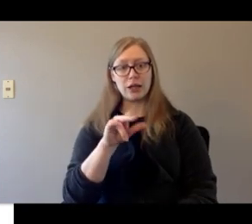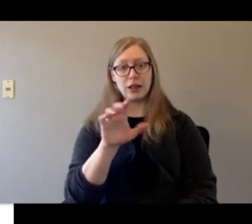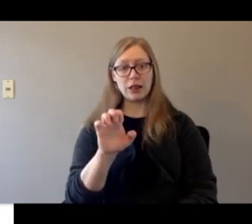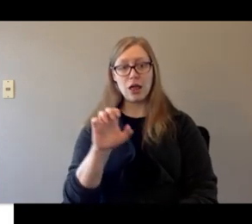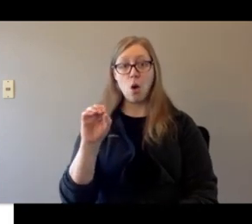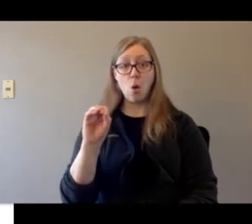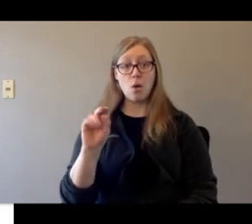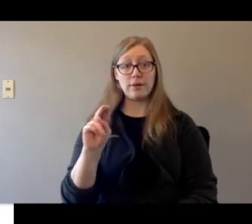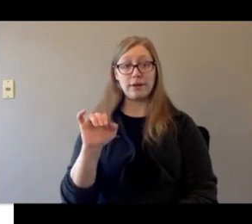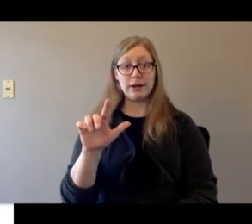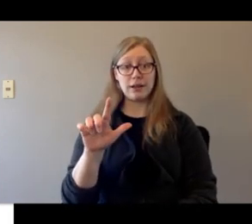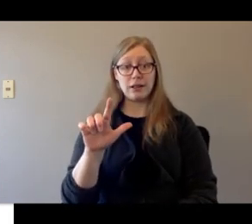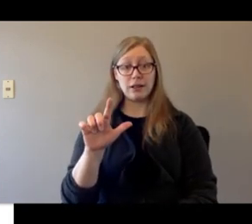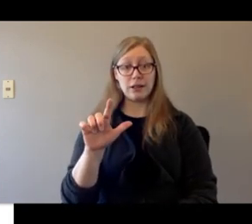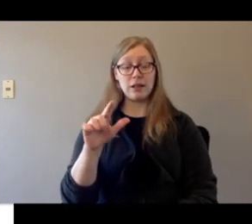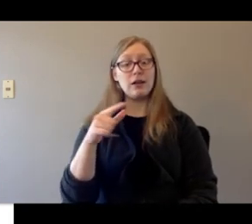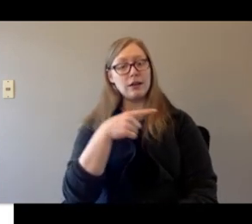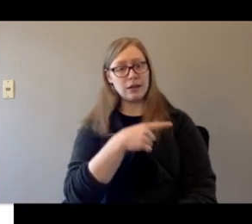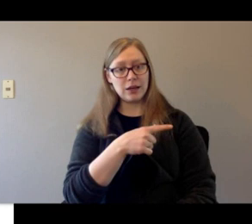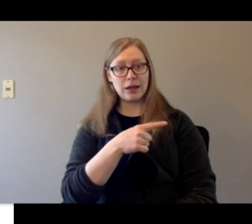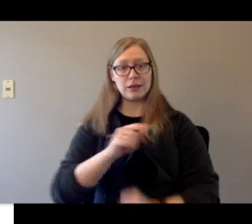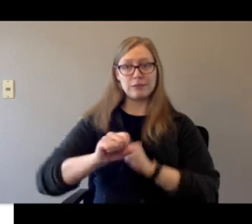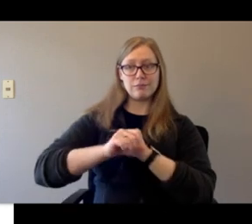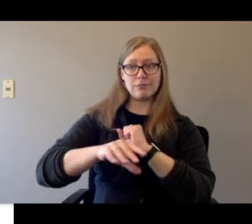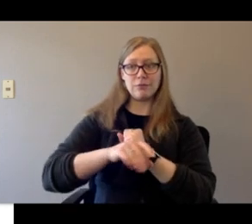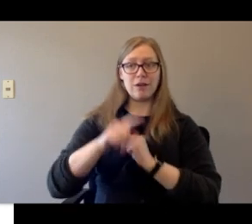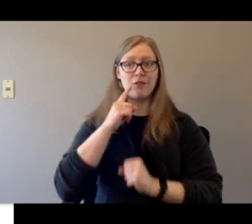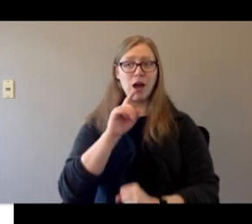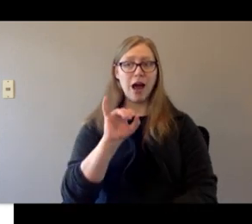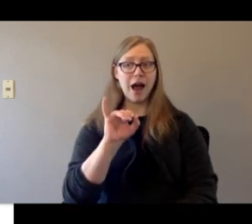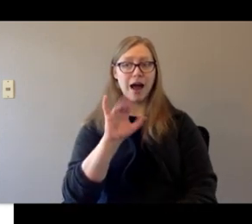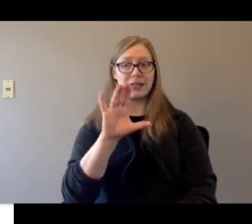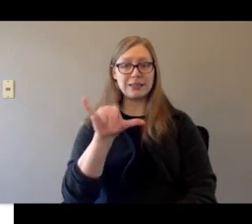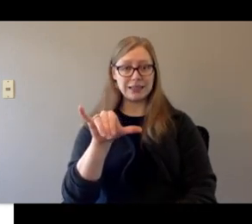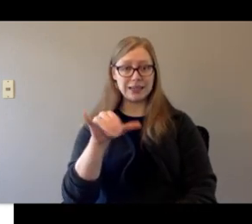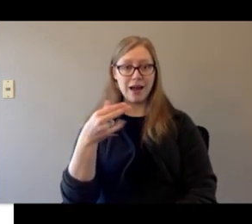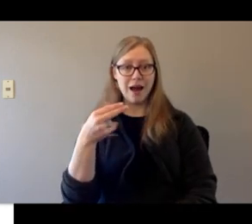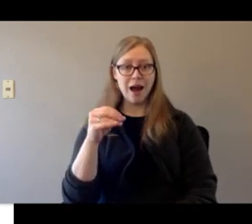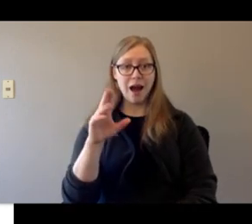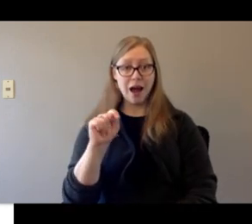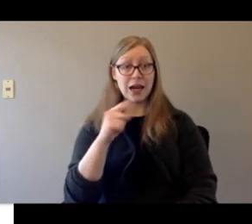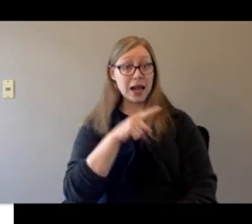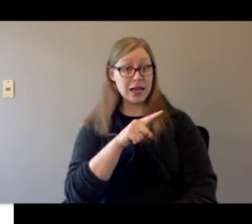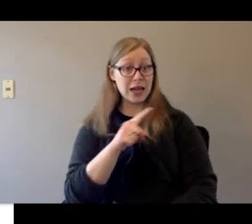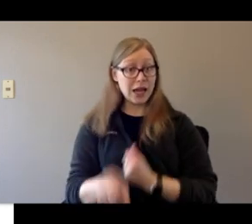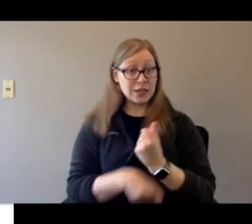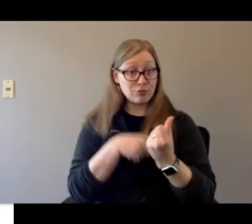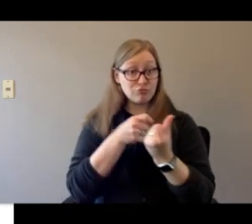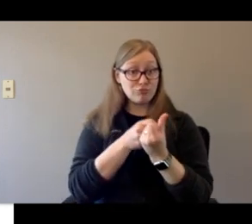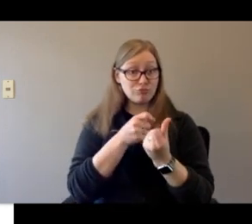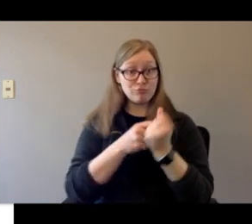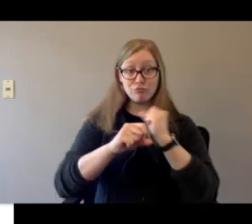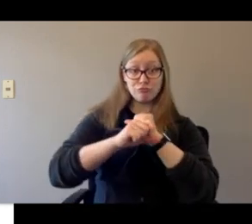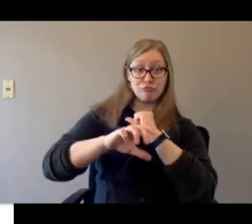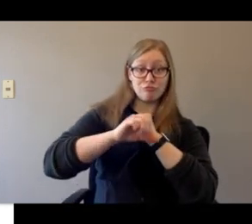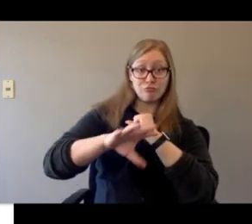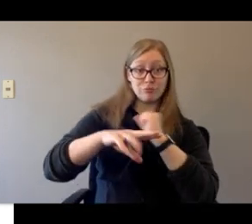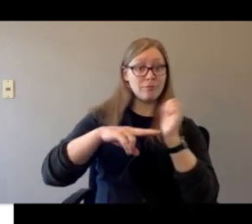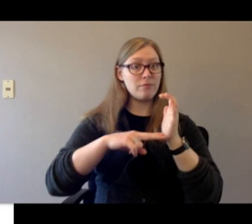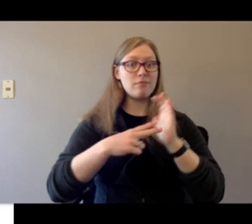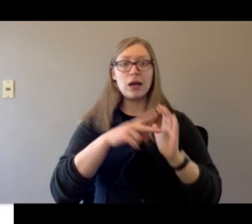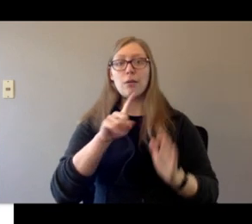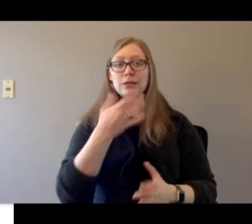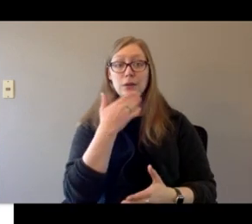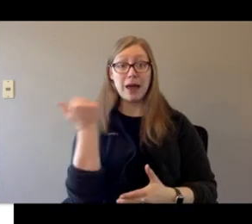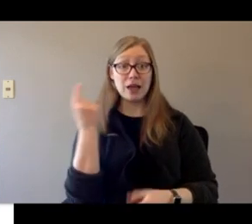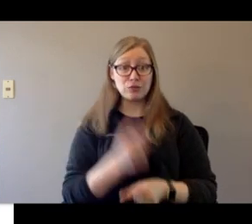doing a celebrity endorsement for Icy Hot, and because he's endorsing it, it must be the best product out there.